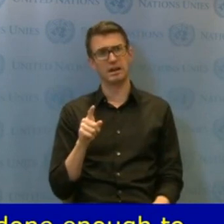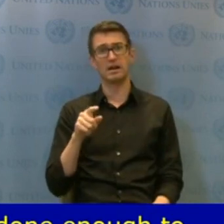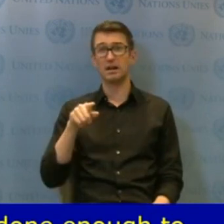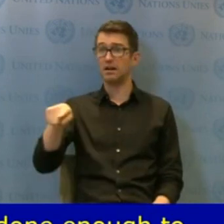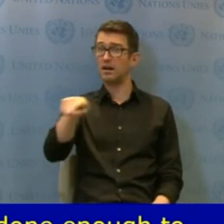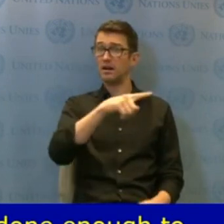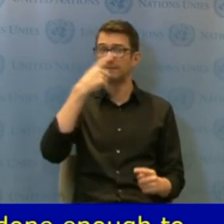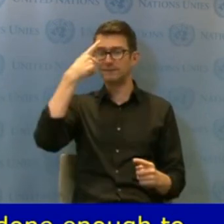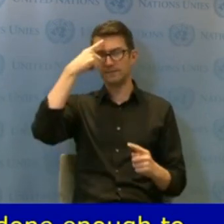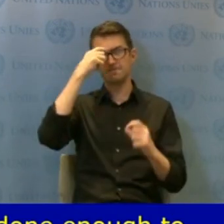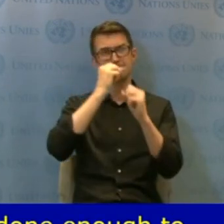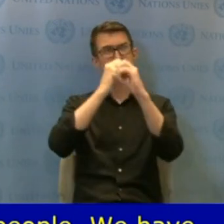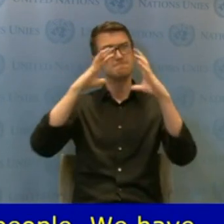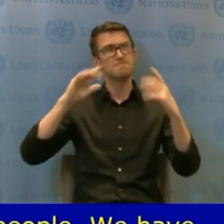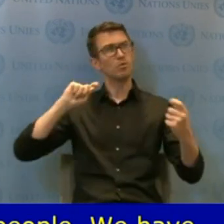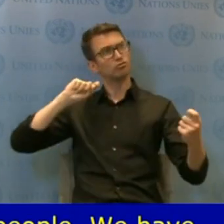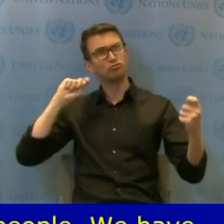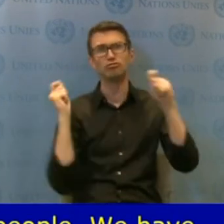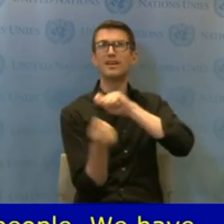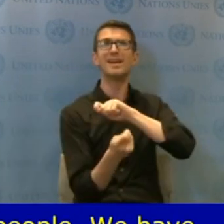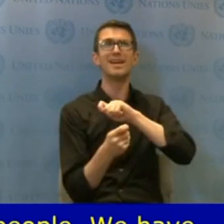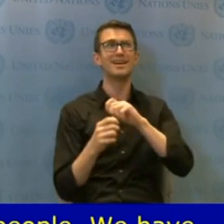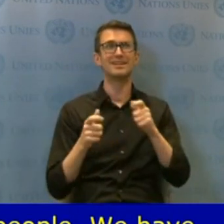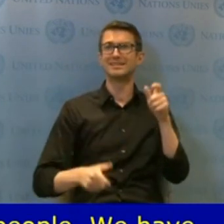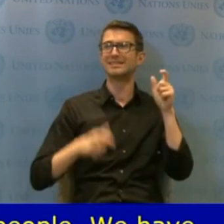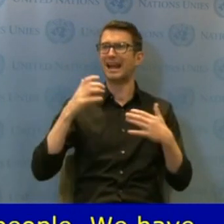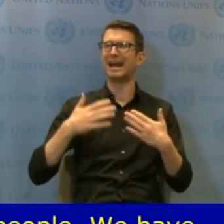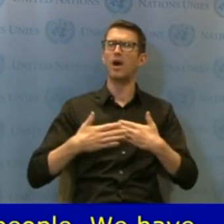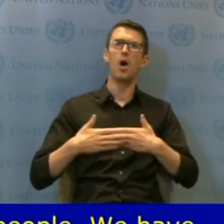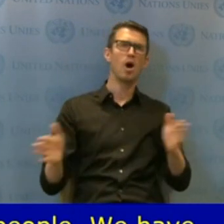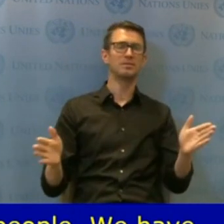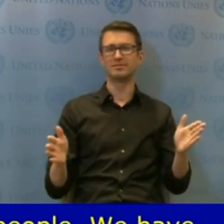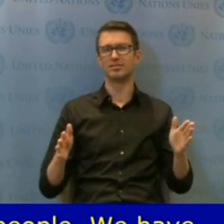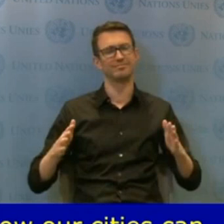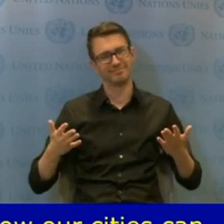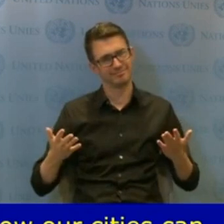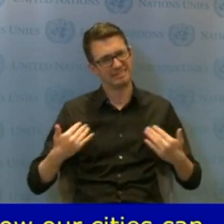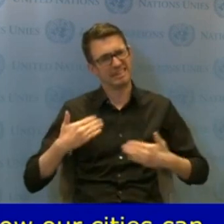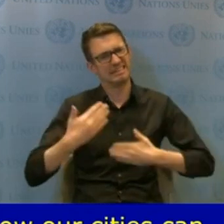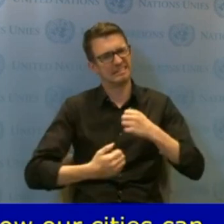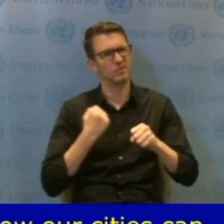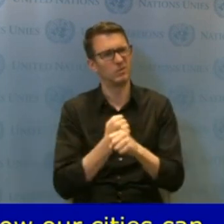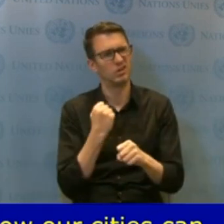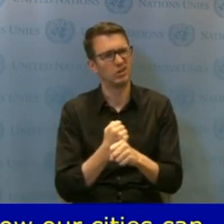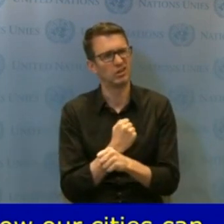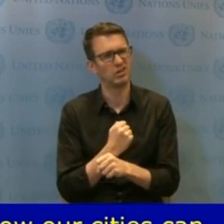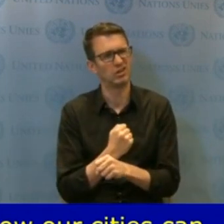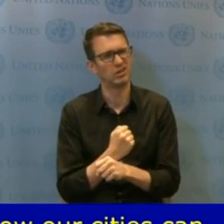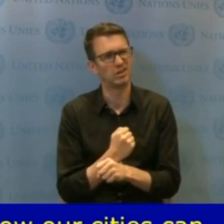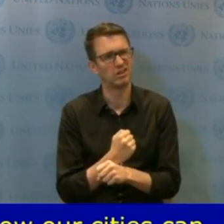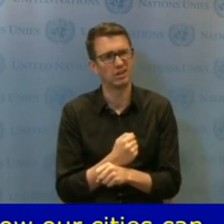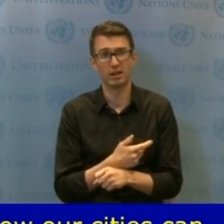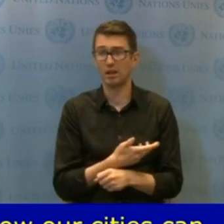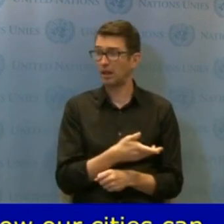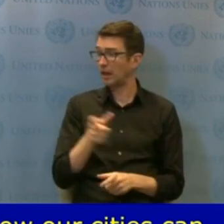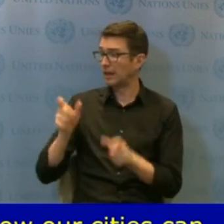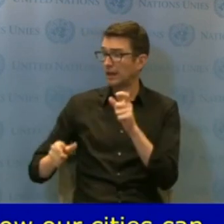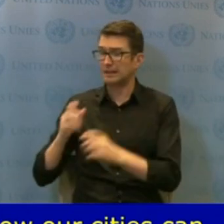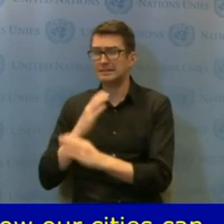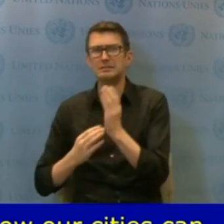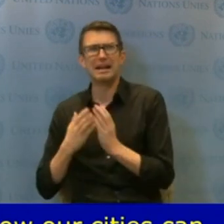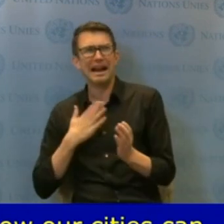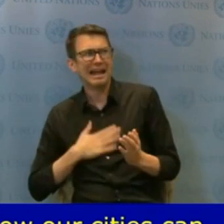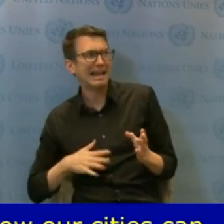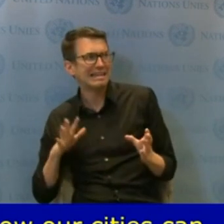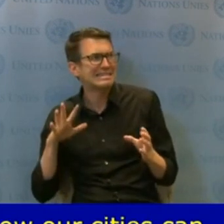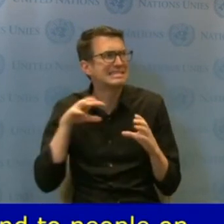to people on their terms and within their lifestyles. You see, I was born in